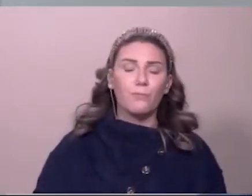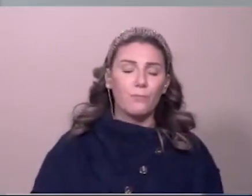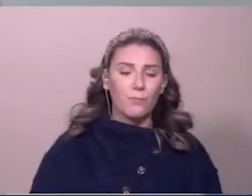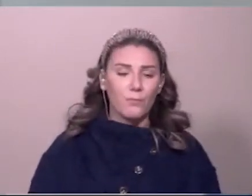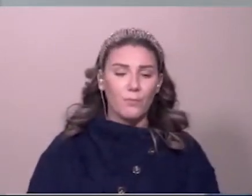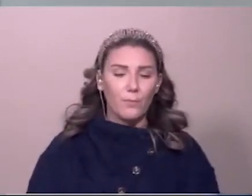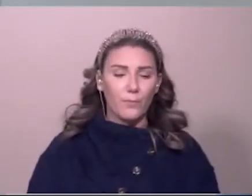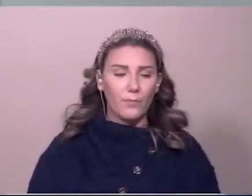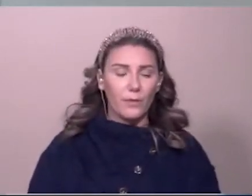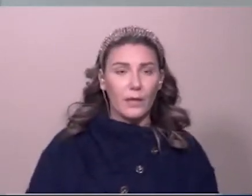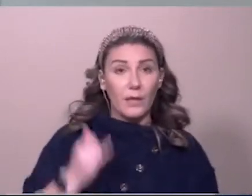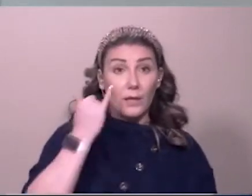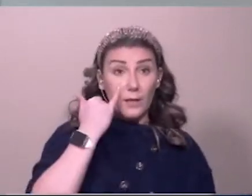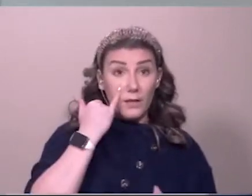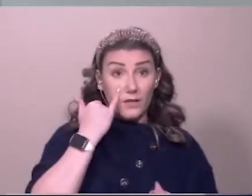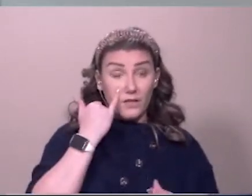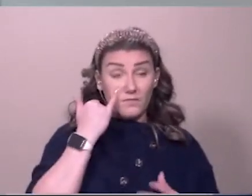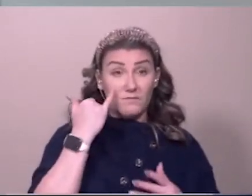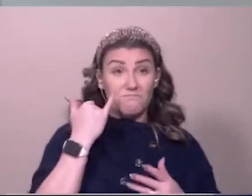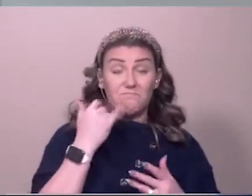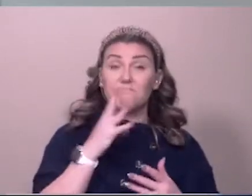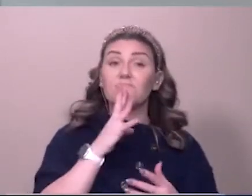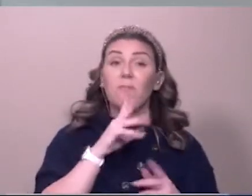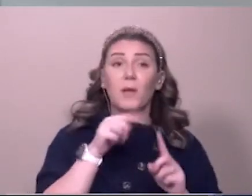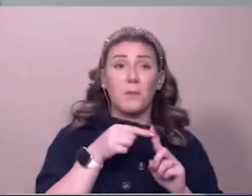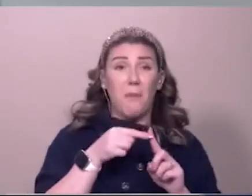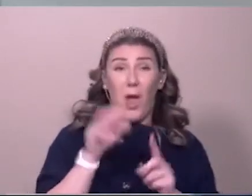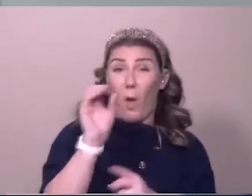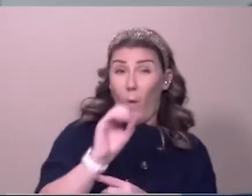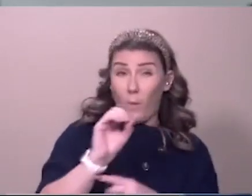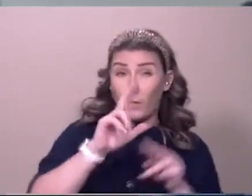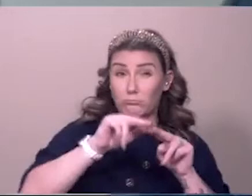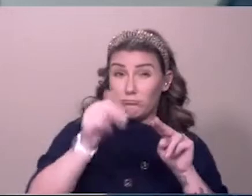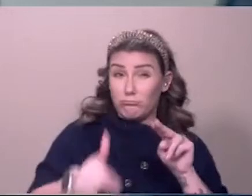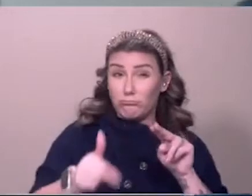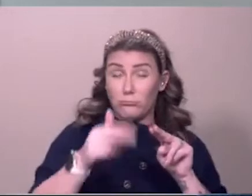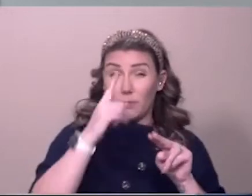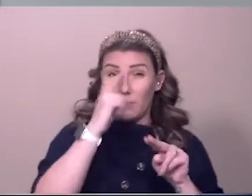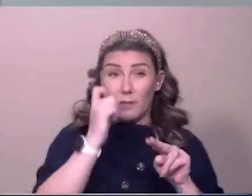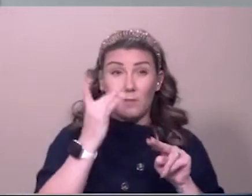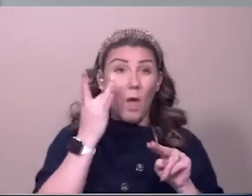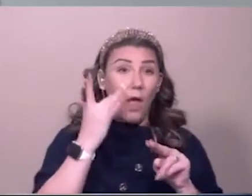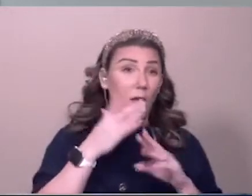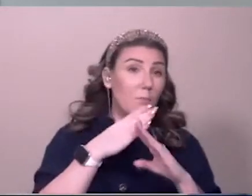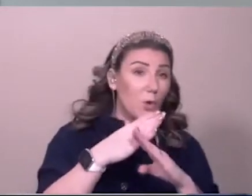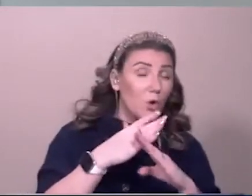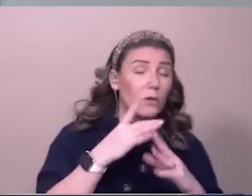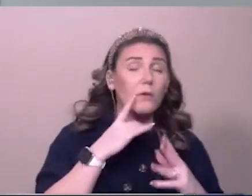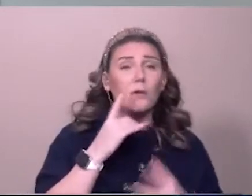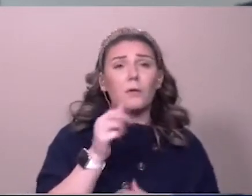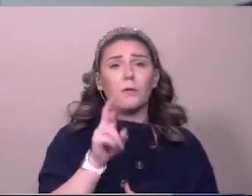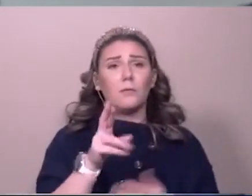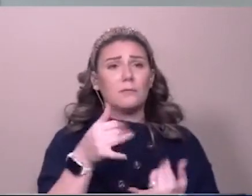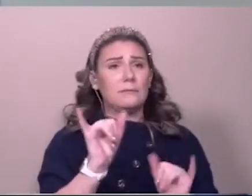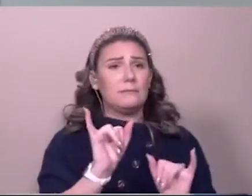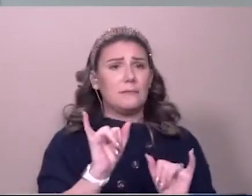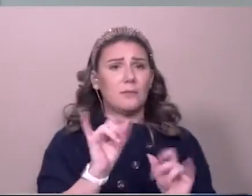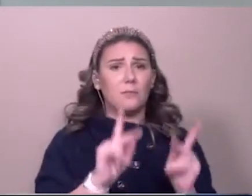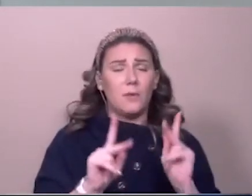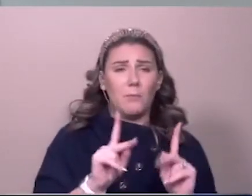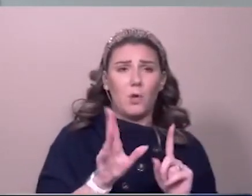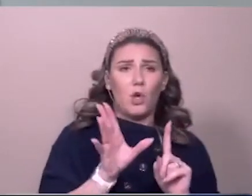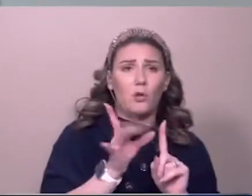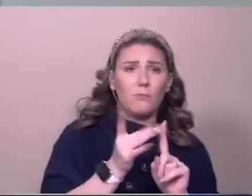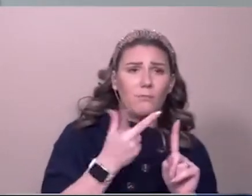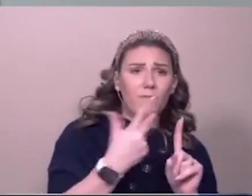talking about numbers down for this particular mutant because of immunity, because of those still getting vaccinated and boosted,